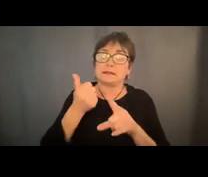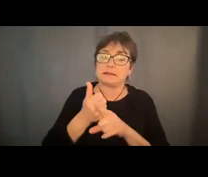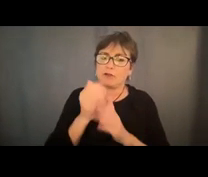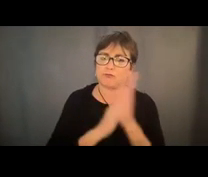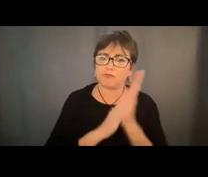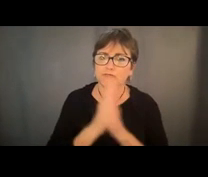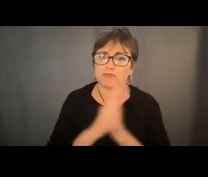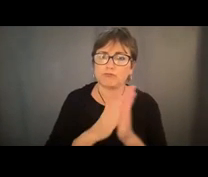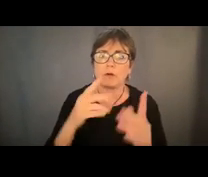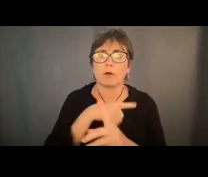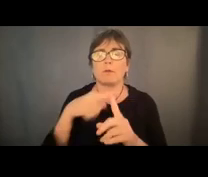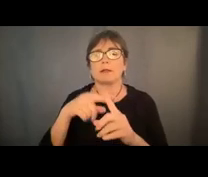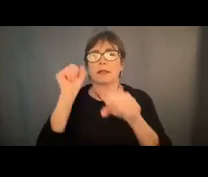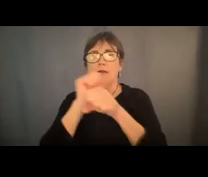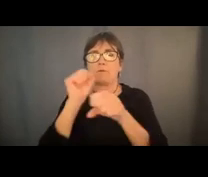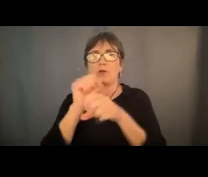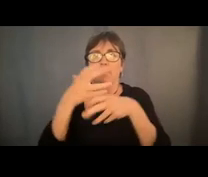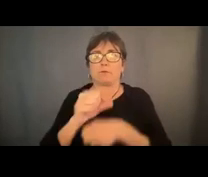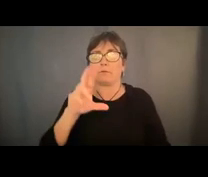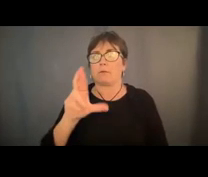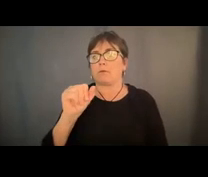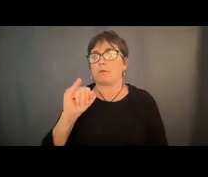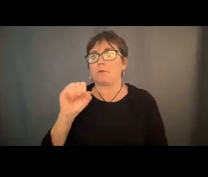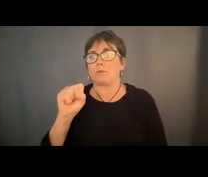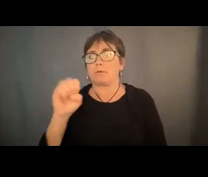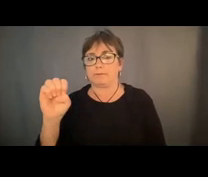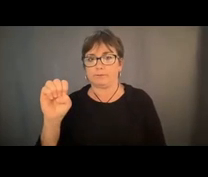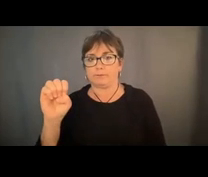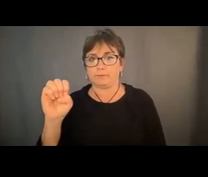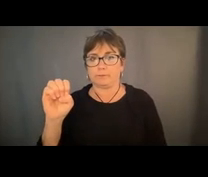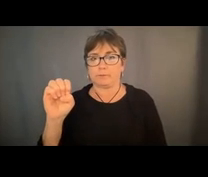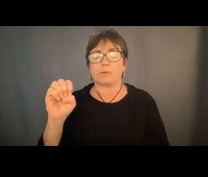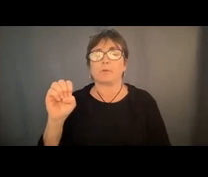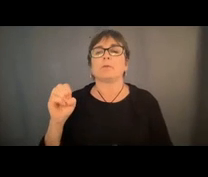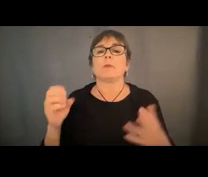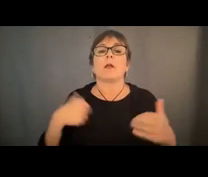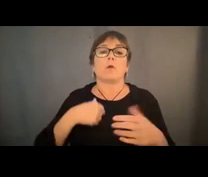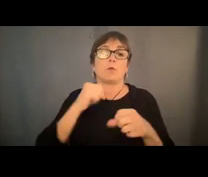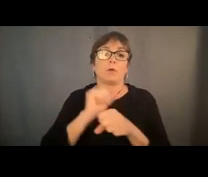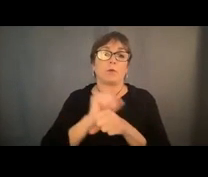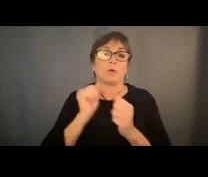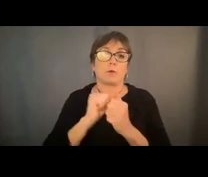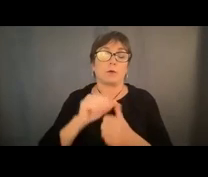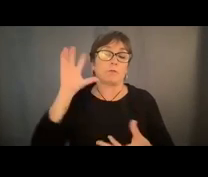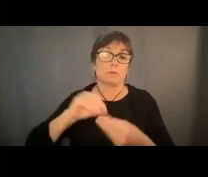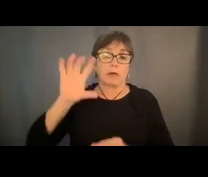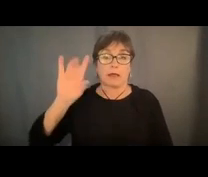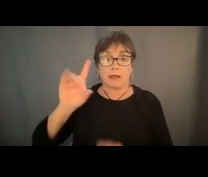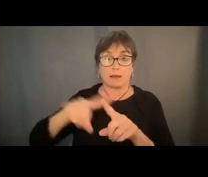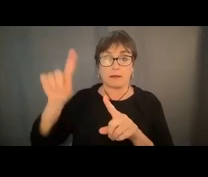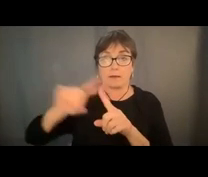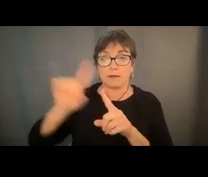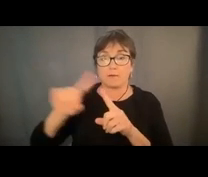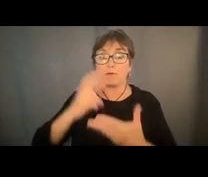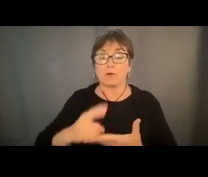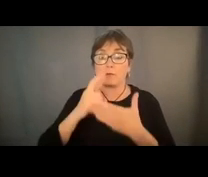Technical Assistance Center. And we work with the 8 Rehabilitation Service Administration, or